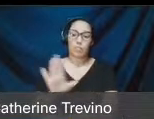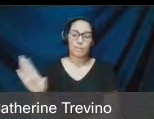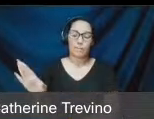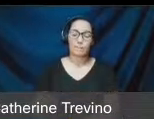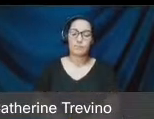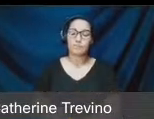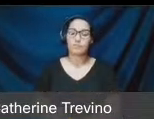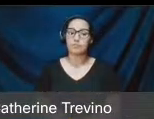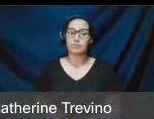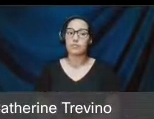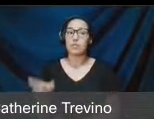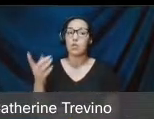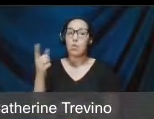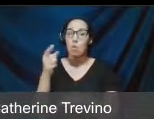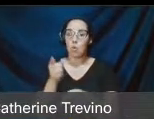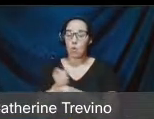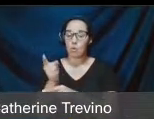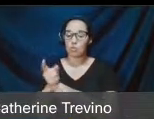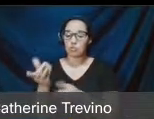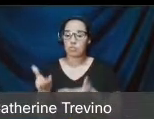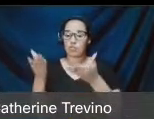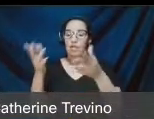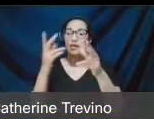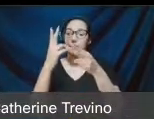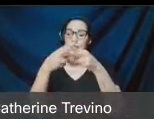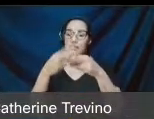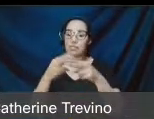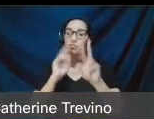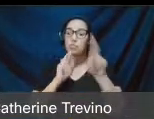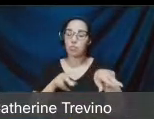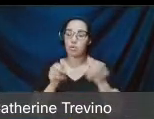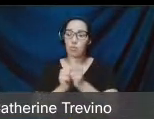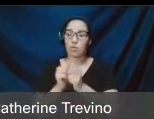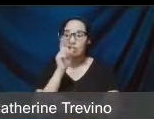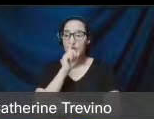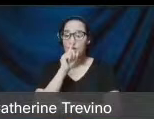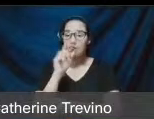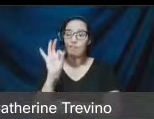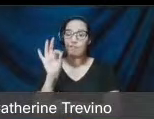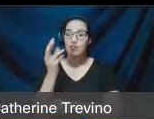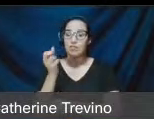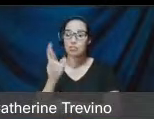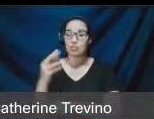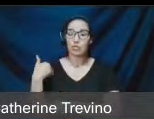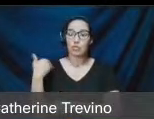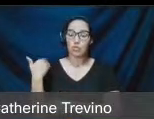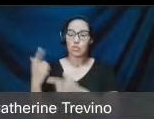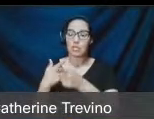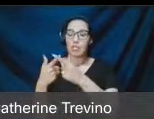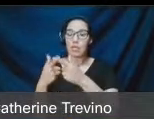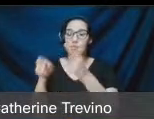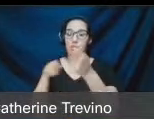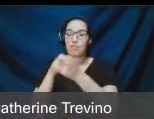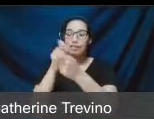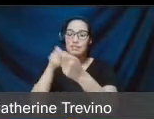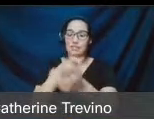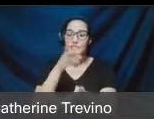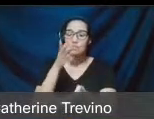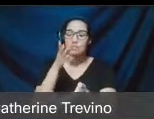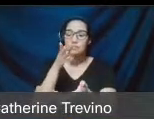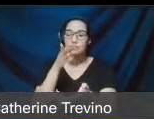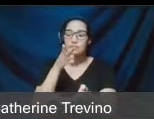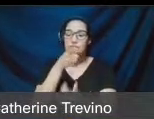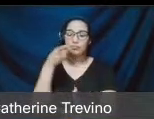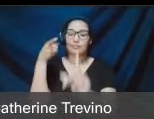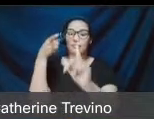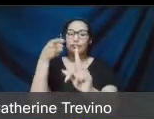also run a weekly attendance report for foster youth and work with the school sites to provide targeted outreach to those who are absent for more than 60% of